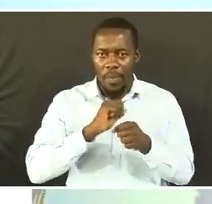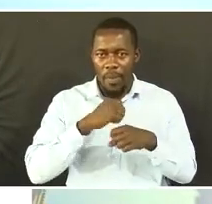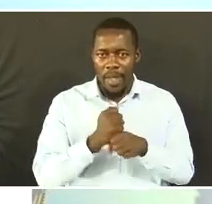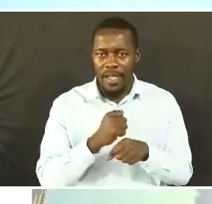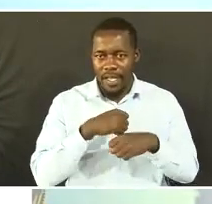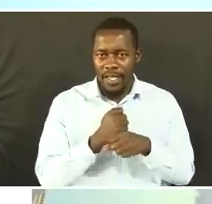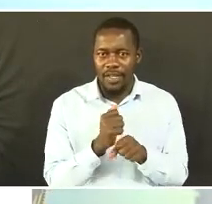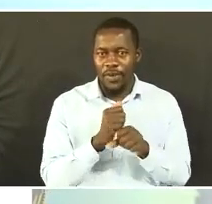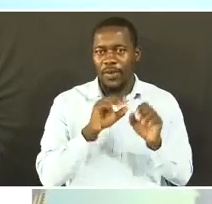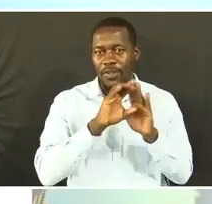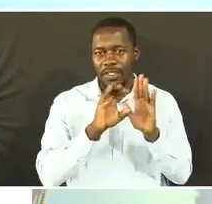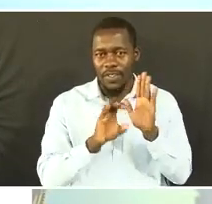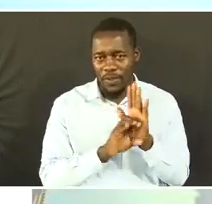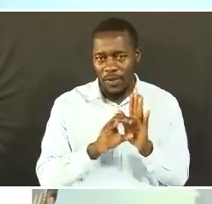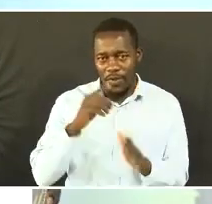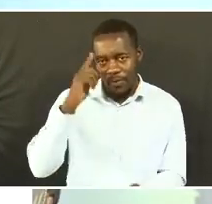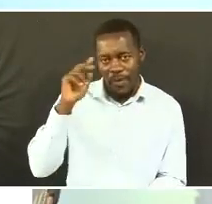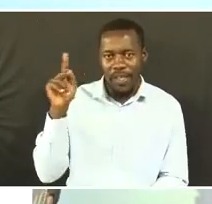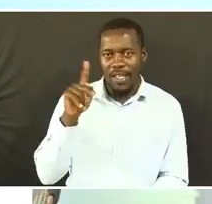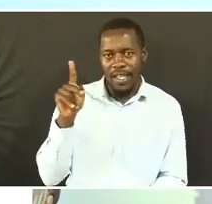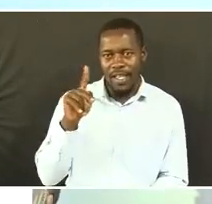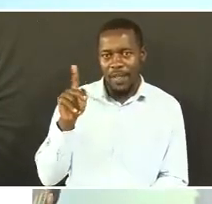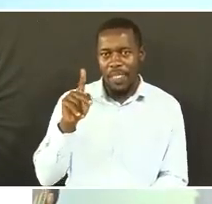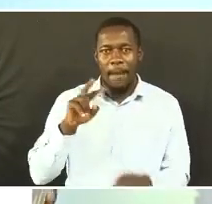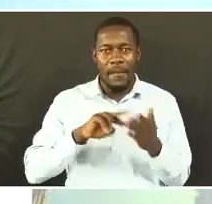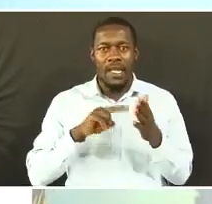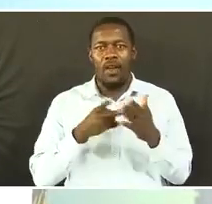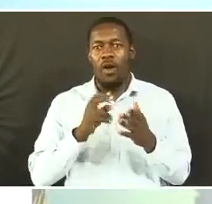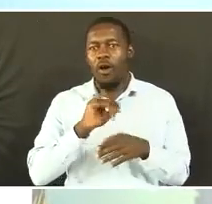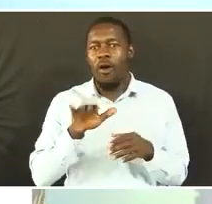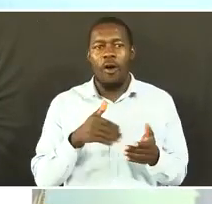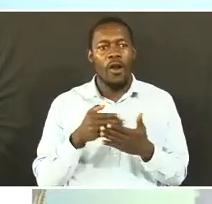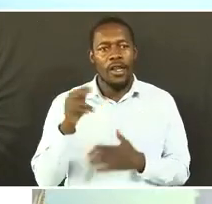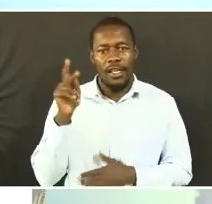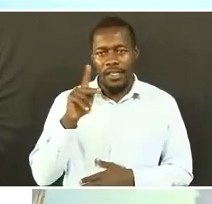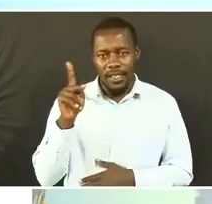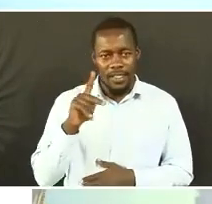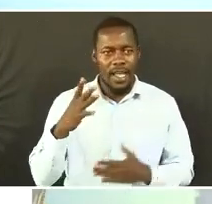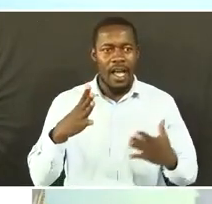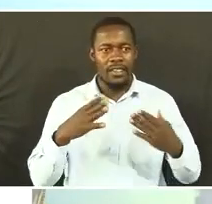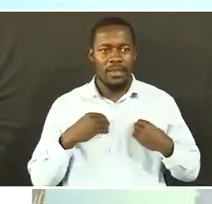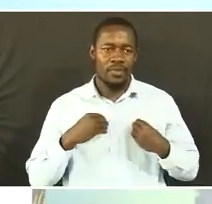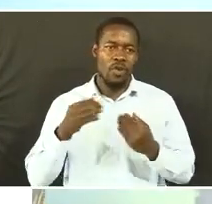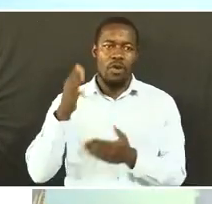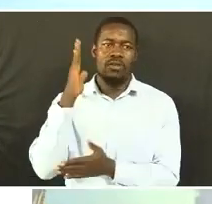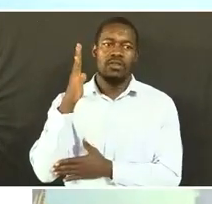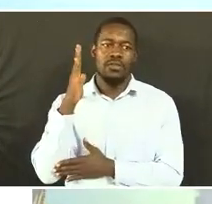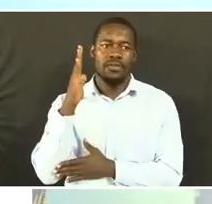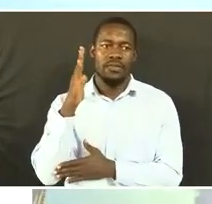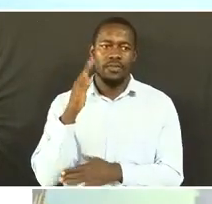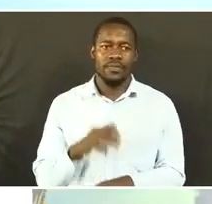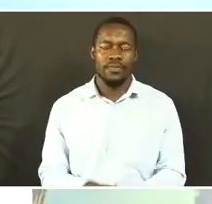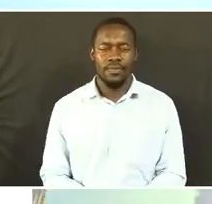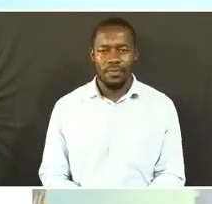Kenya, acknowledging the supremacy of the Almighty God of all creation. Would you say amen?